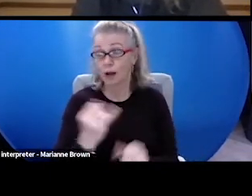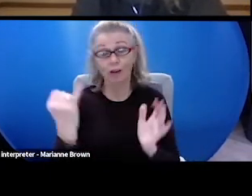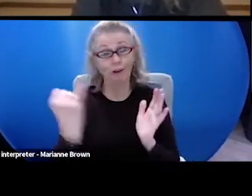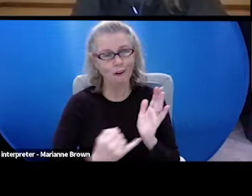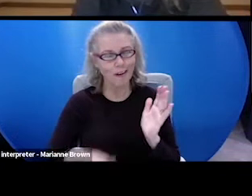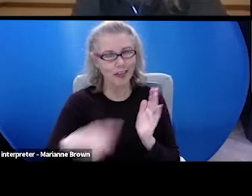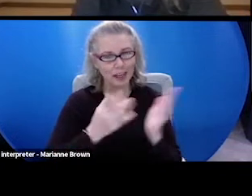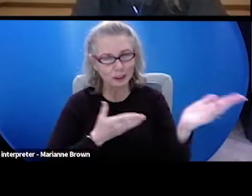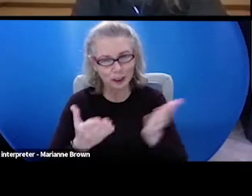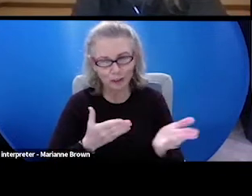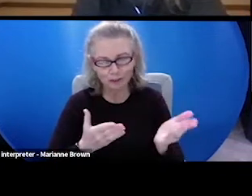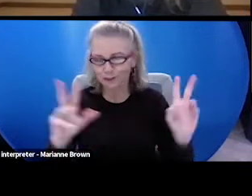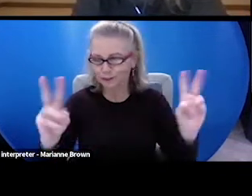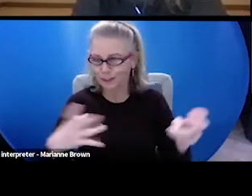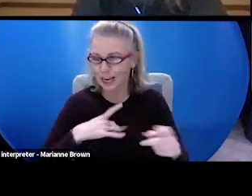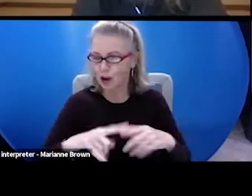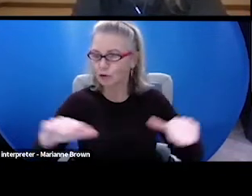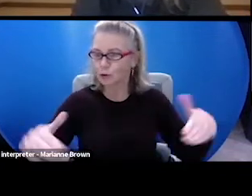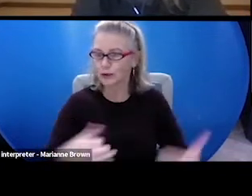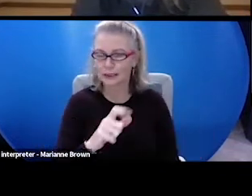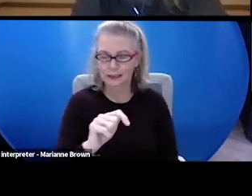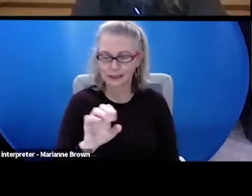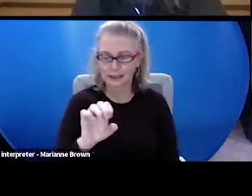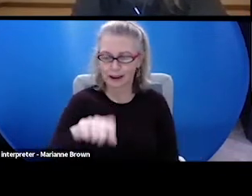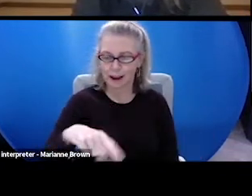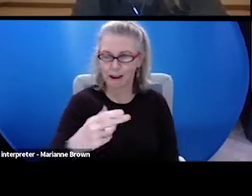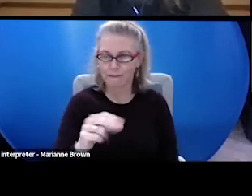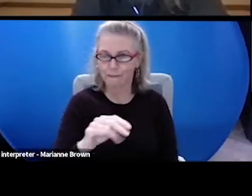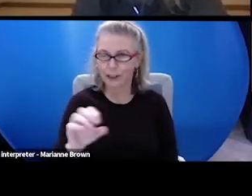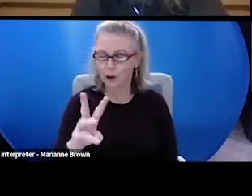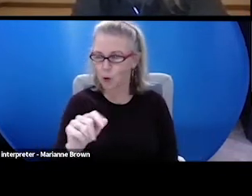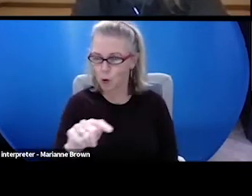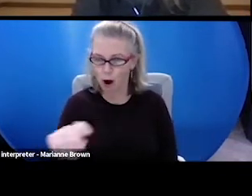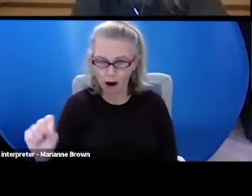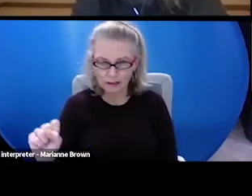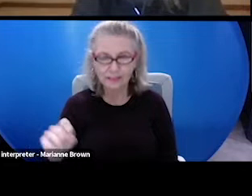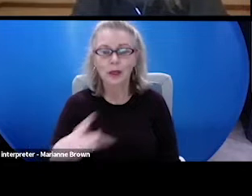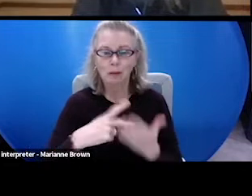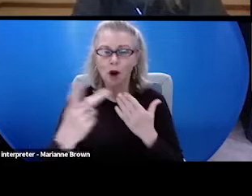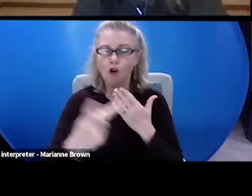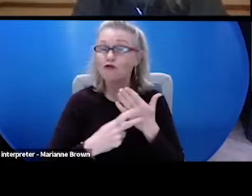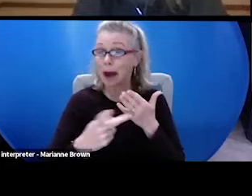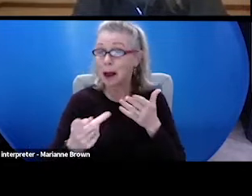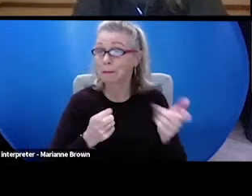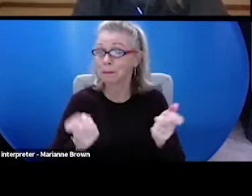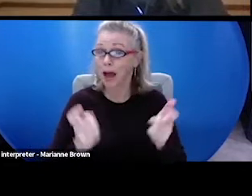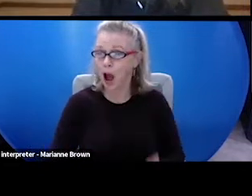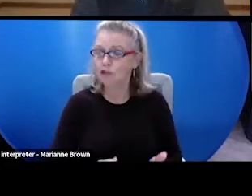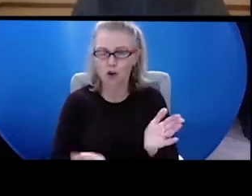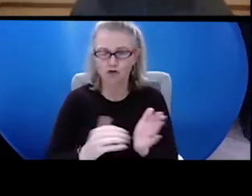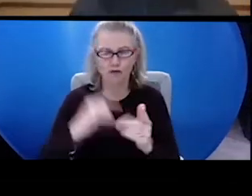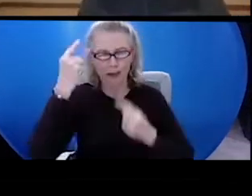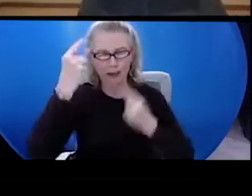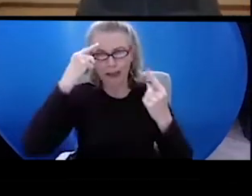Program Manager from Recess, who's a member of Rethinking Residencies, who will briefly introduce the speakers and moderate the panel. Thank